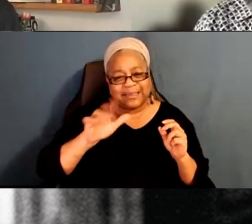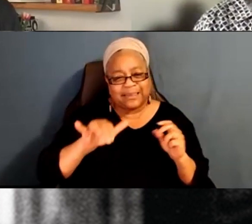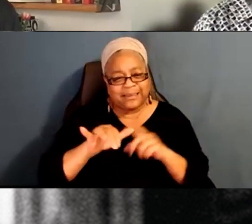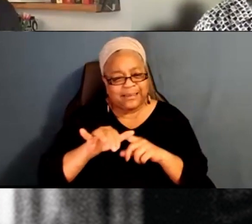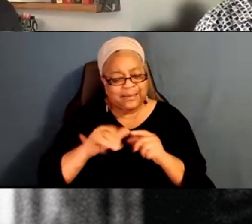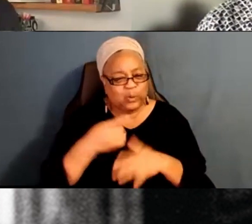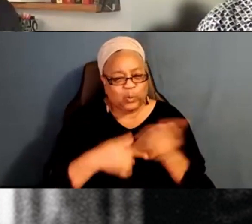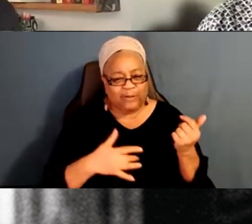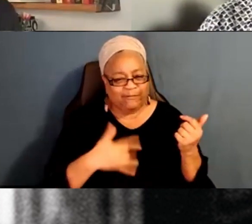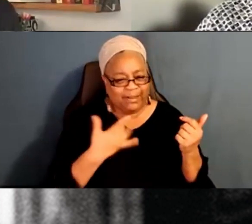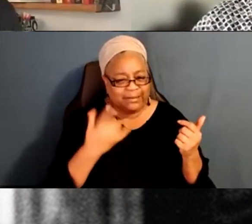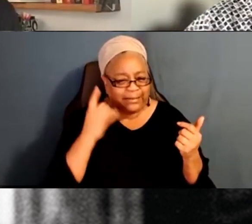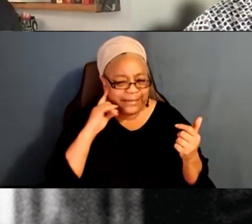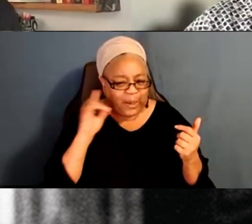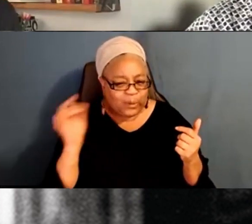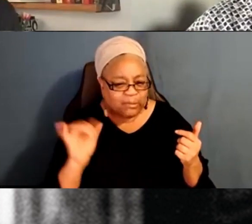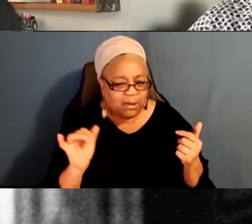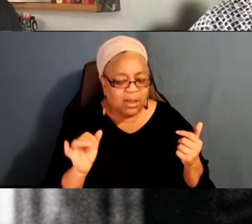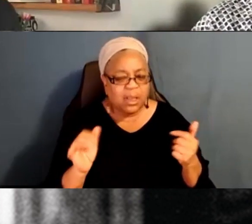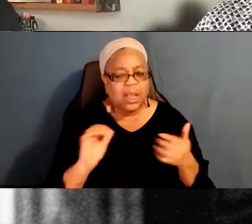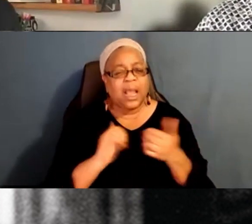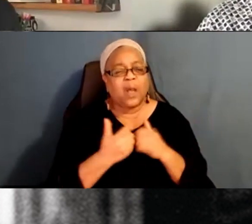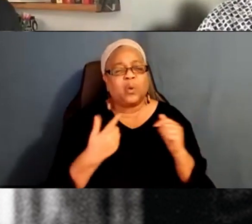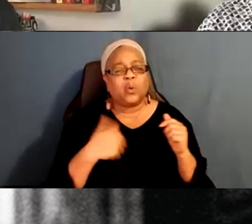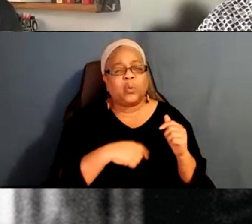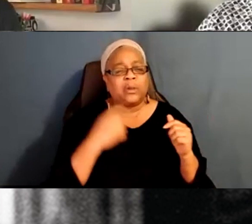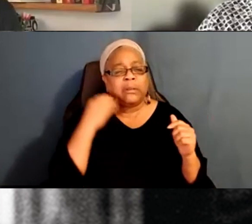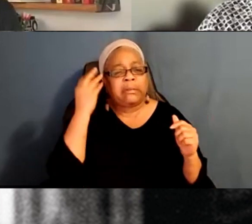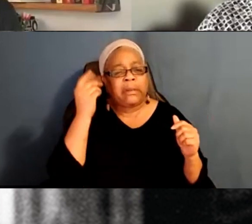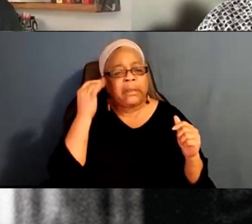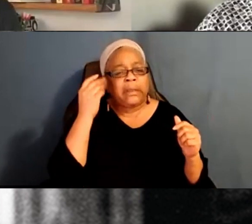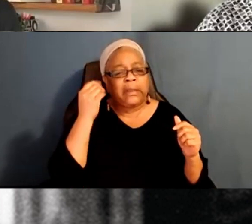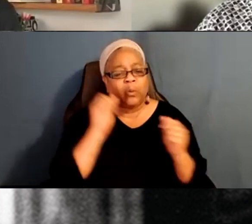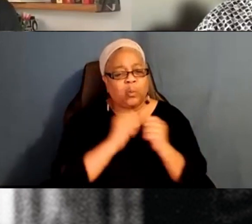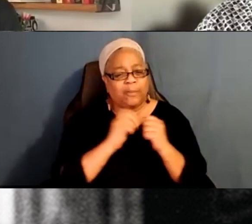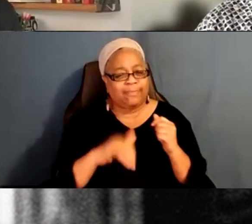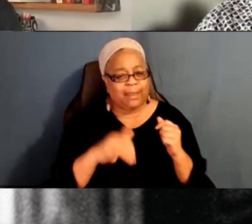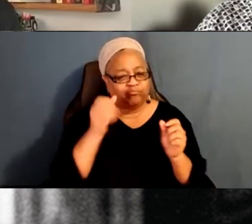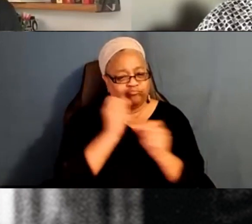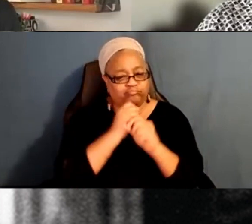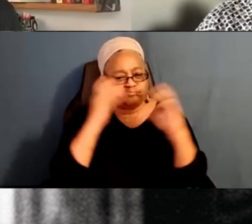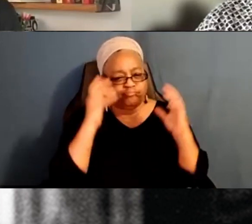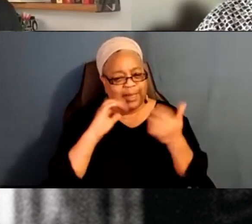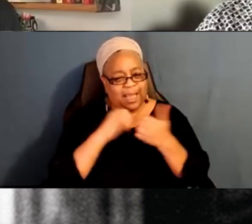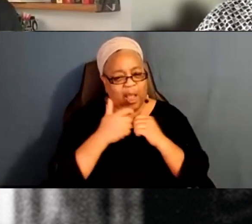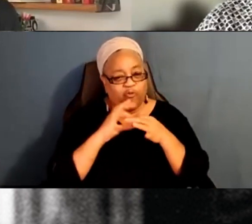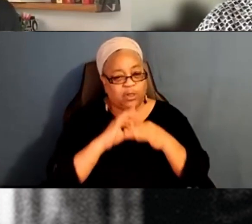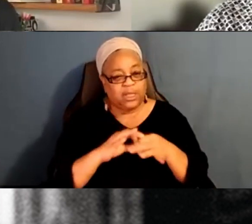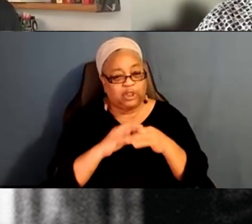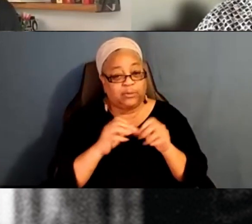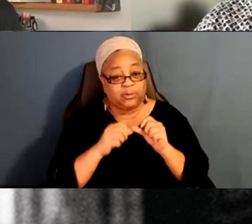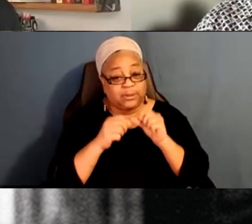like. Like how would we think with this, and how our relationship sustained